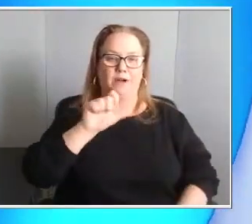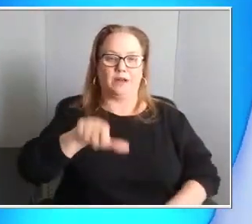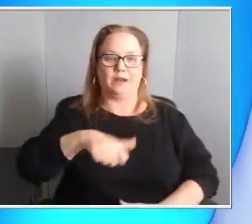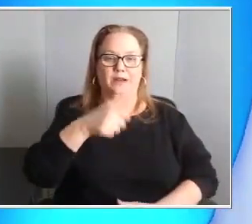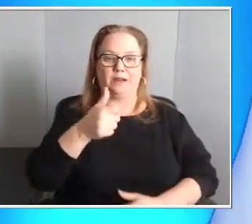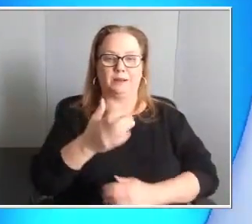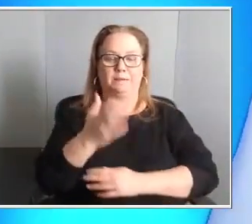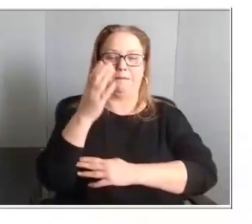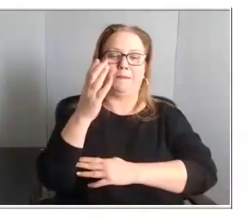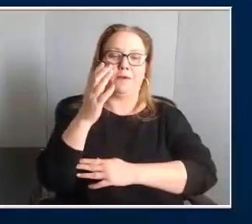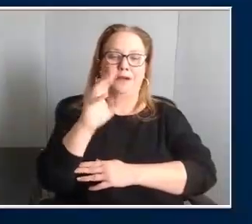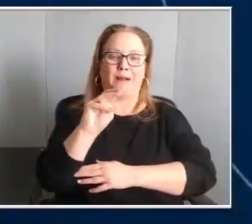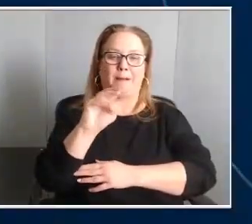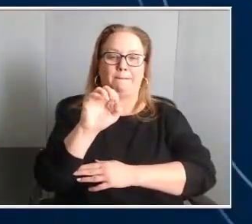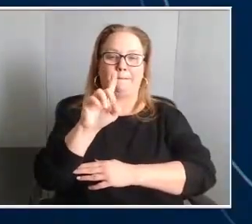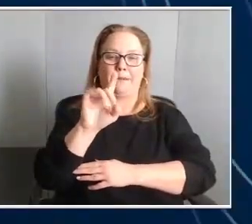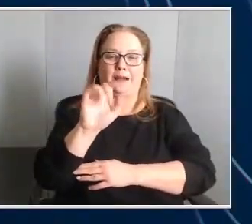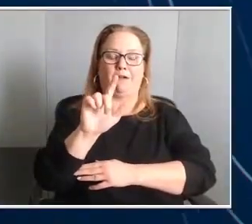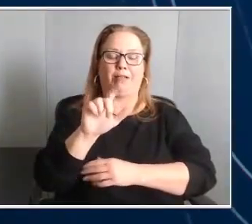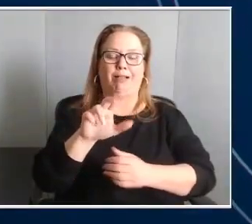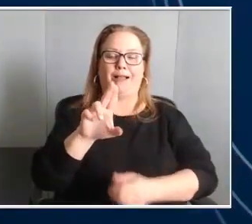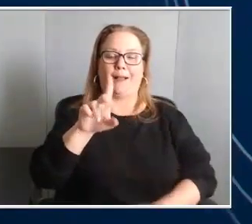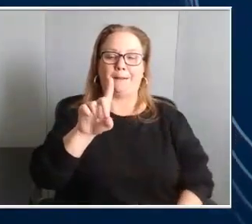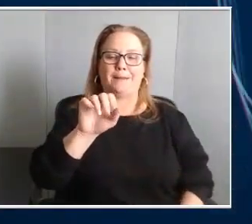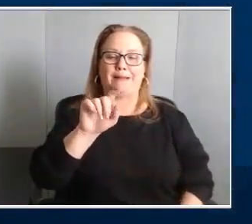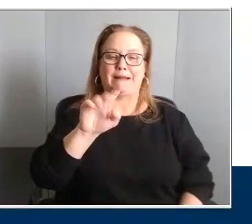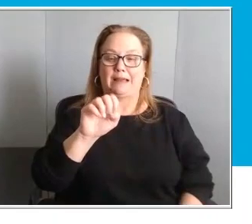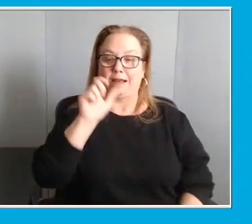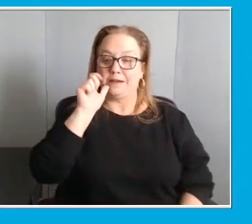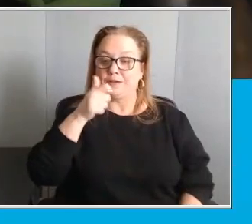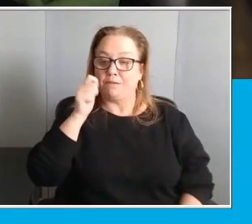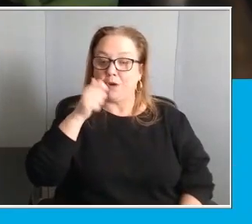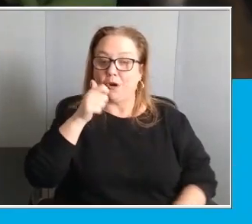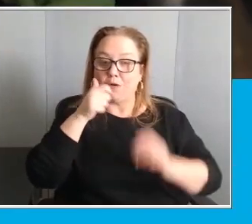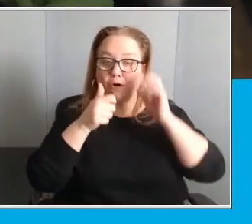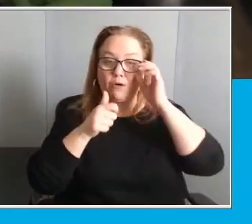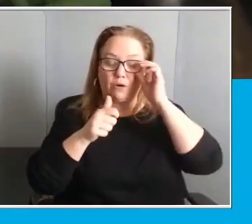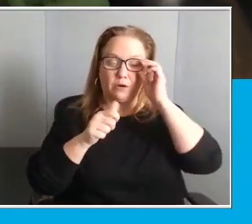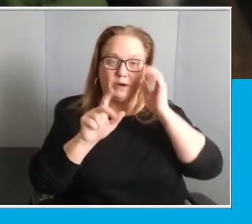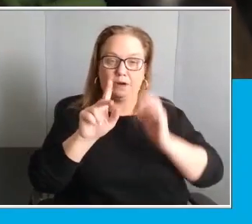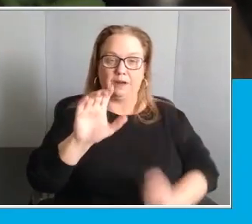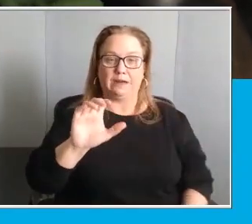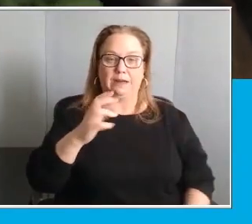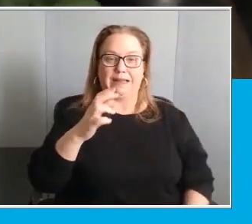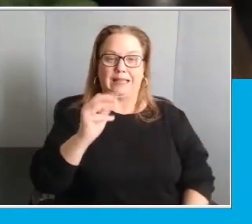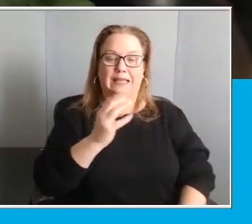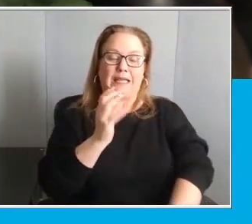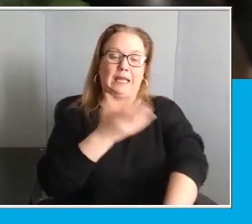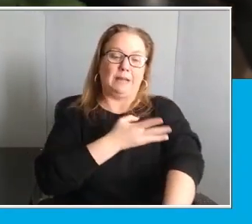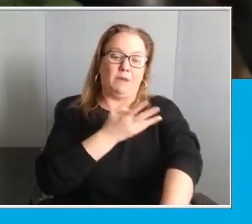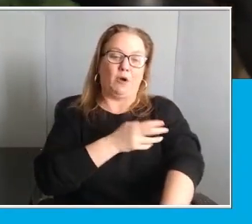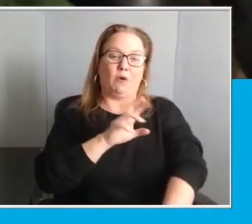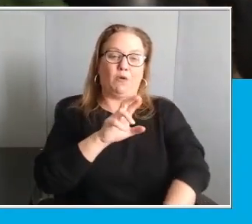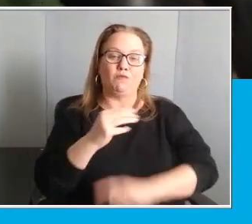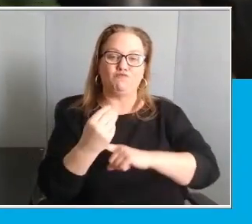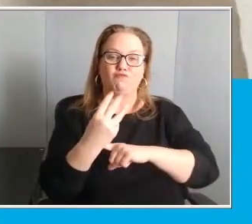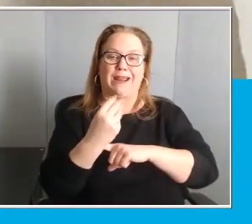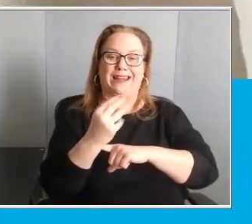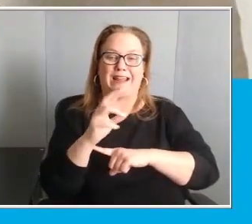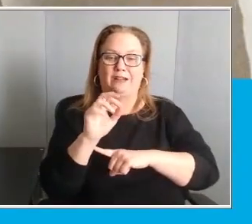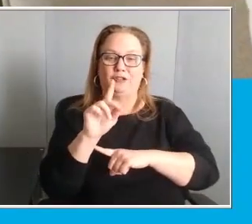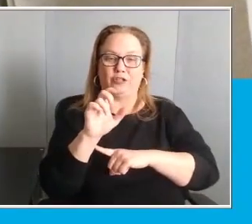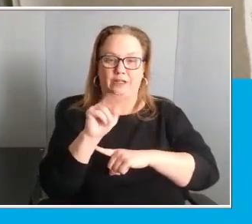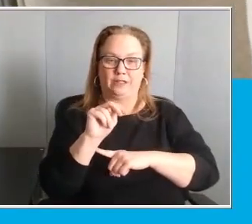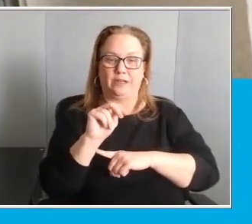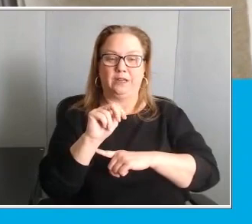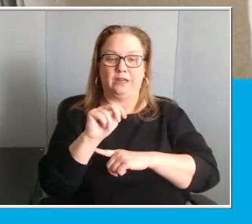Morning Medical Update. Coming up tomorrow on the Morning Medical Update, chemo and radiation can have long-term side effects, and